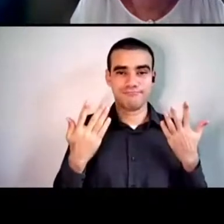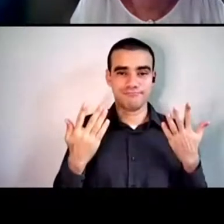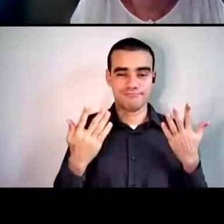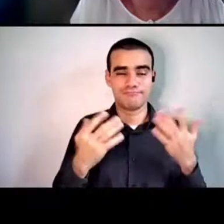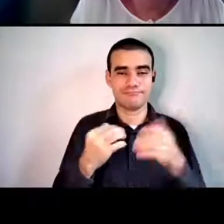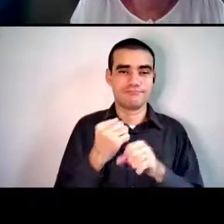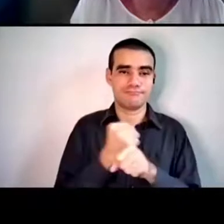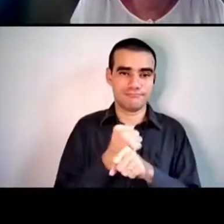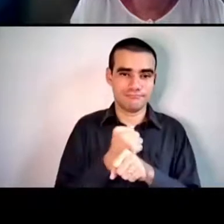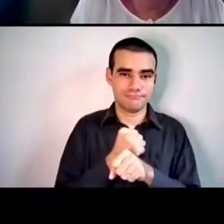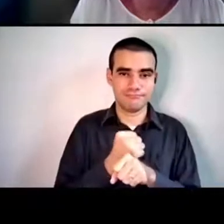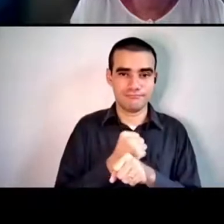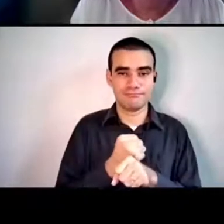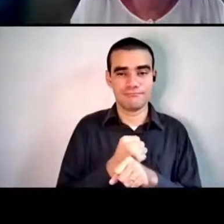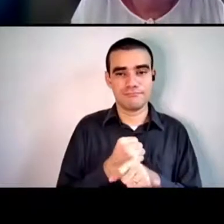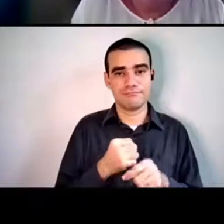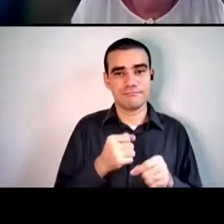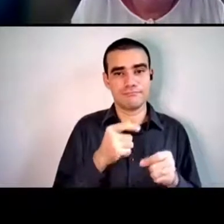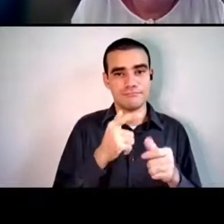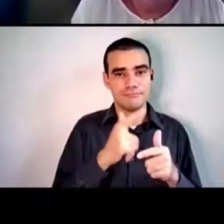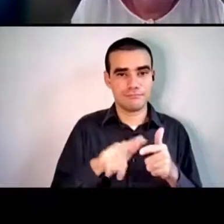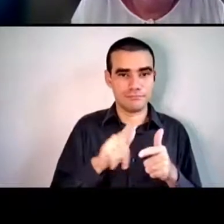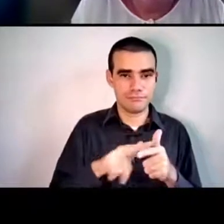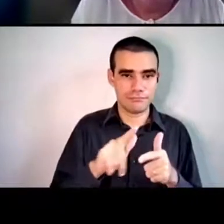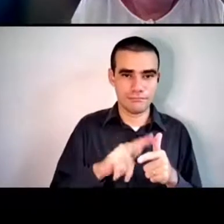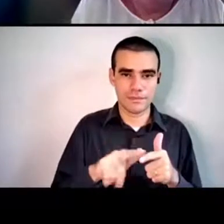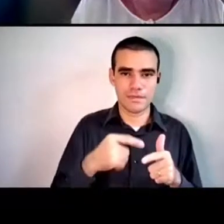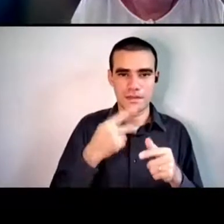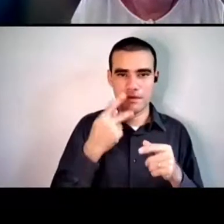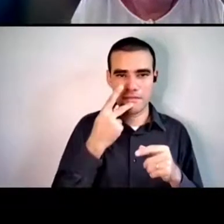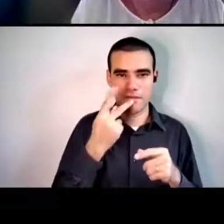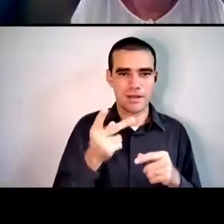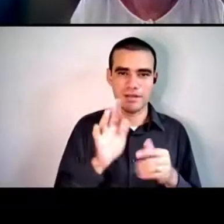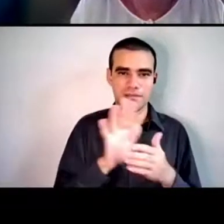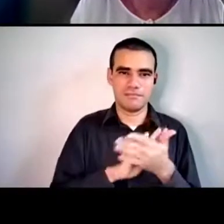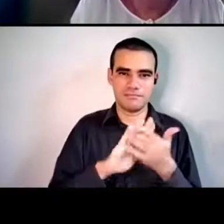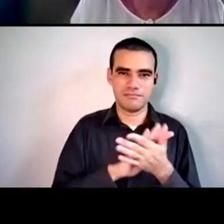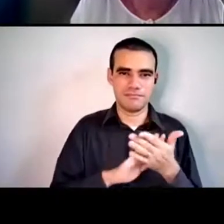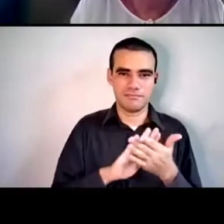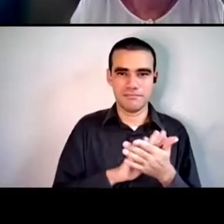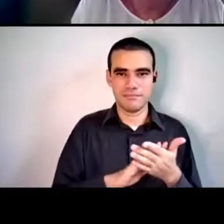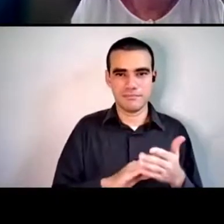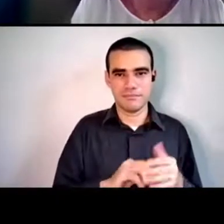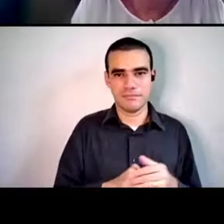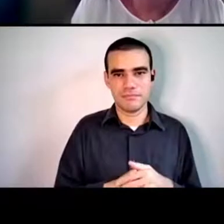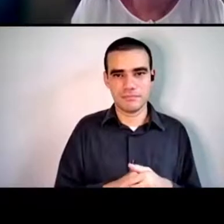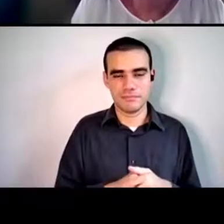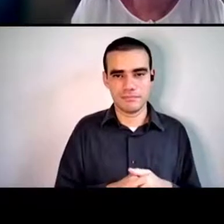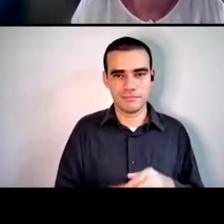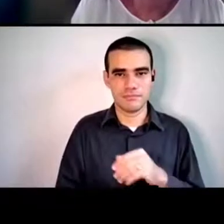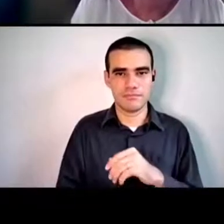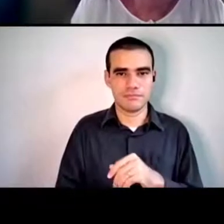in a absurd manner. But this is a problem, but I don't really have what to say on that.